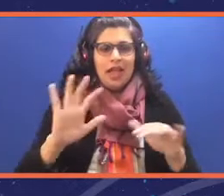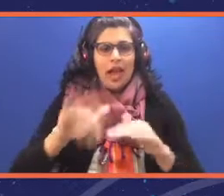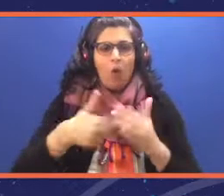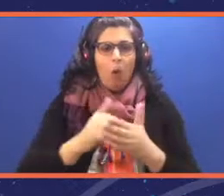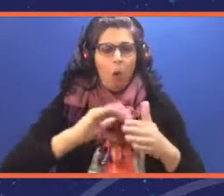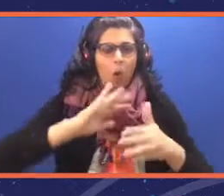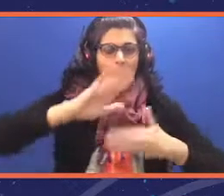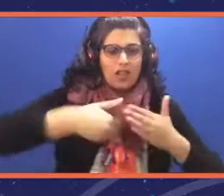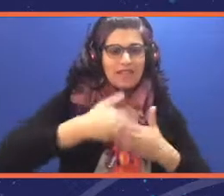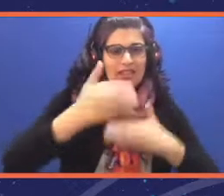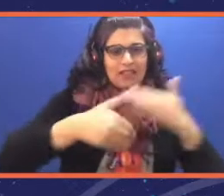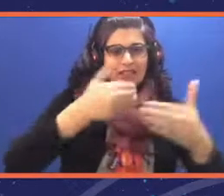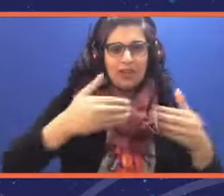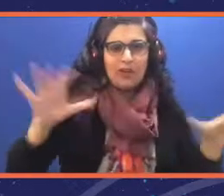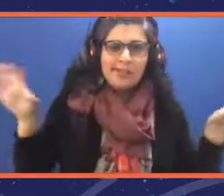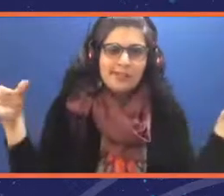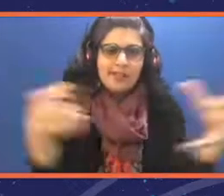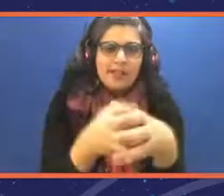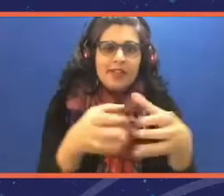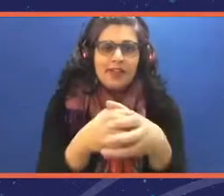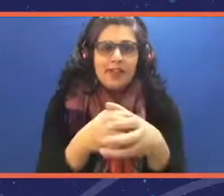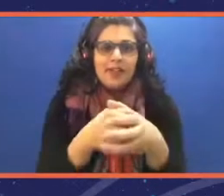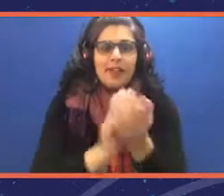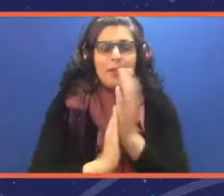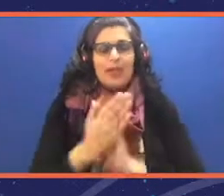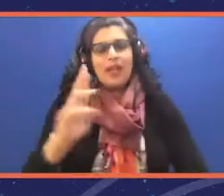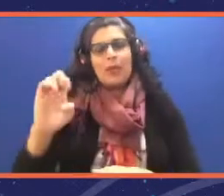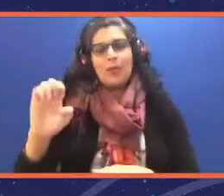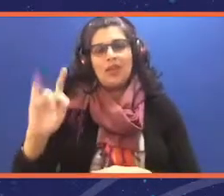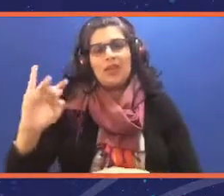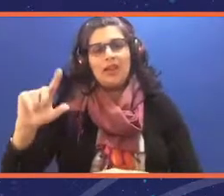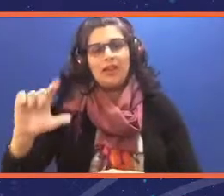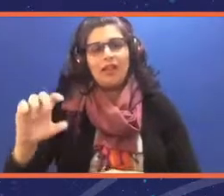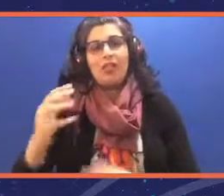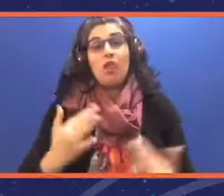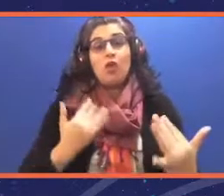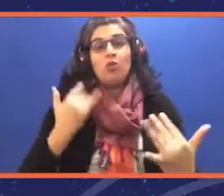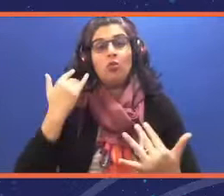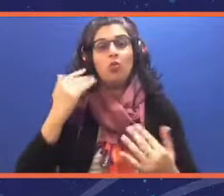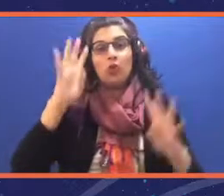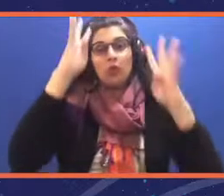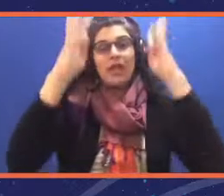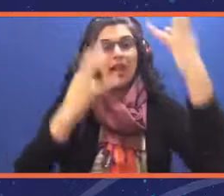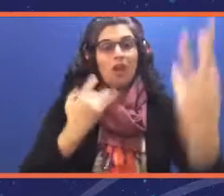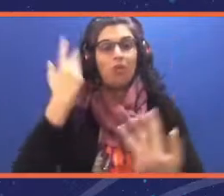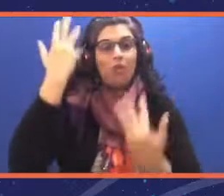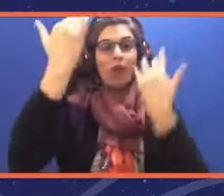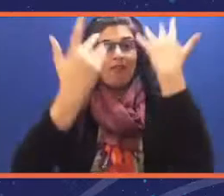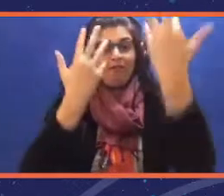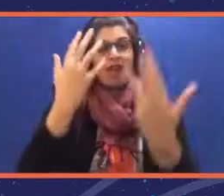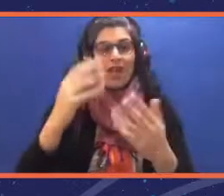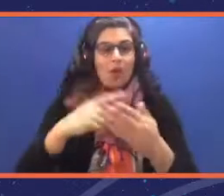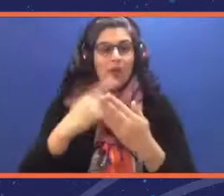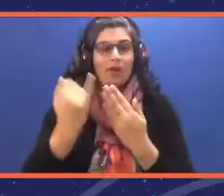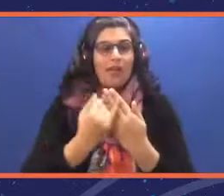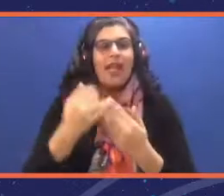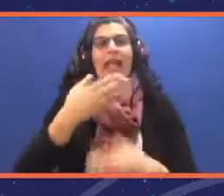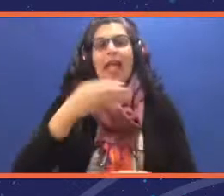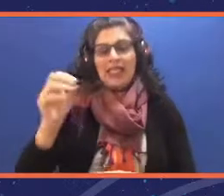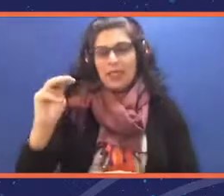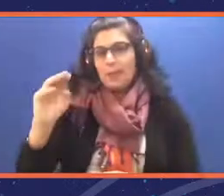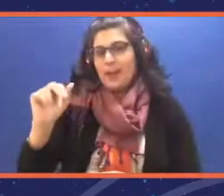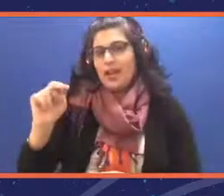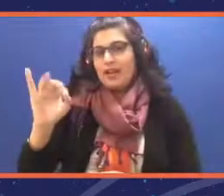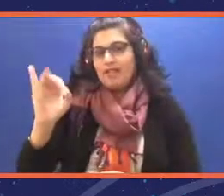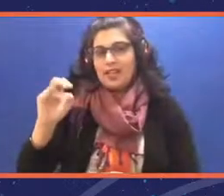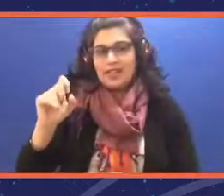came together. So including Rekindle, the Creative Wildfire Project, as well as the Manifesto. So this time,